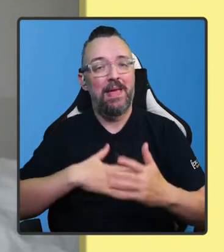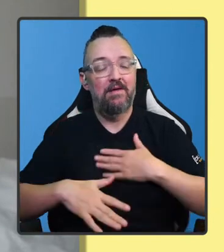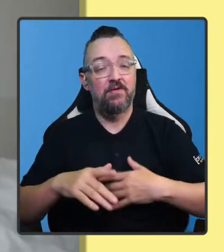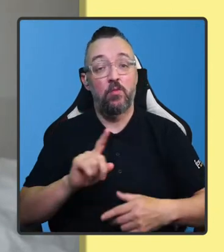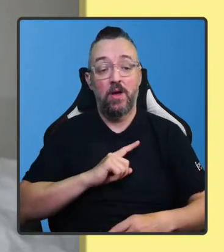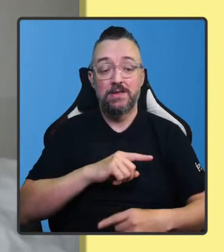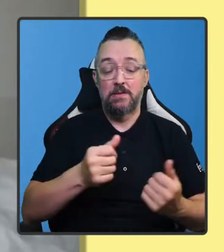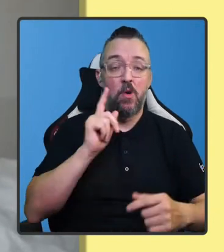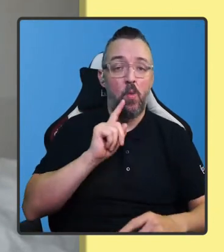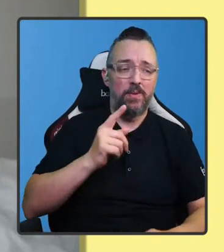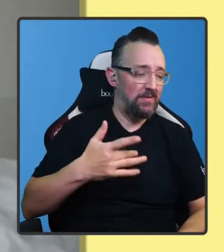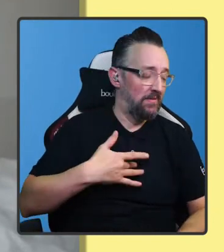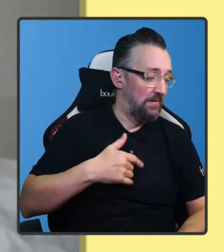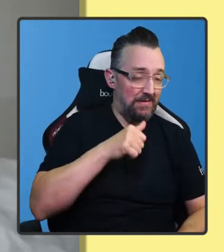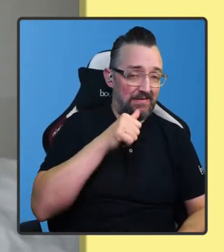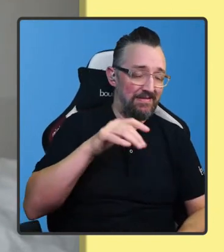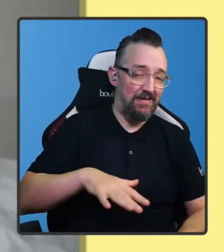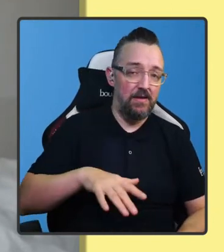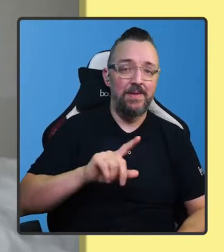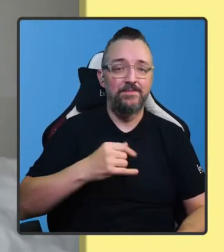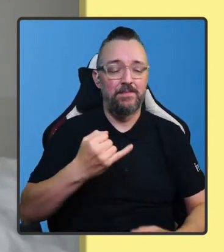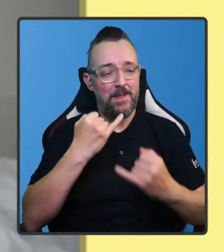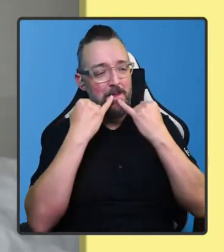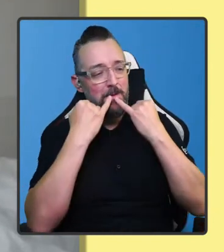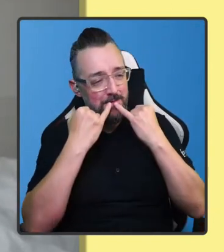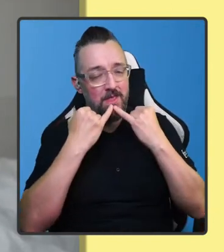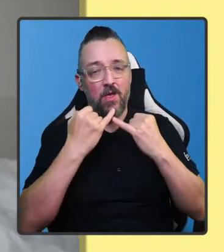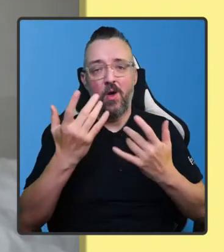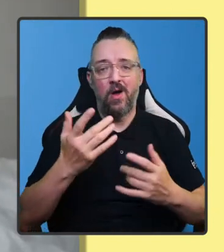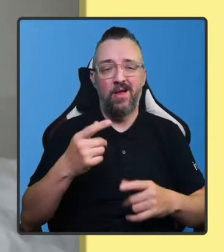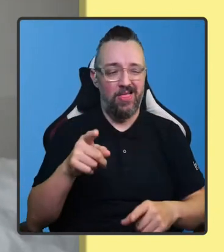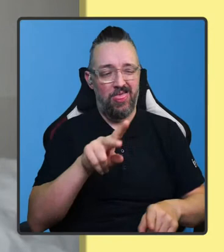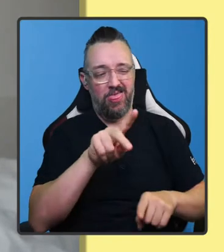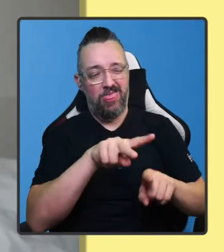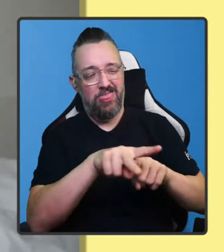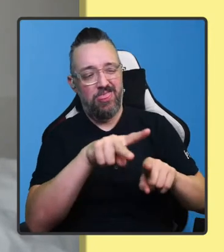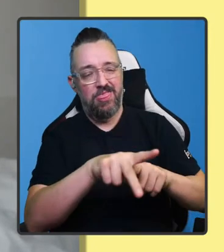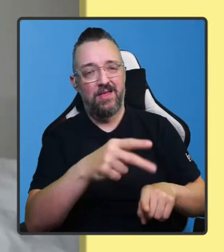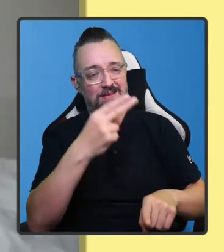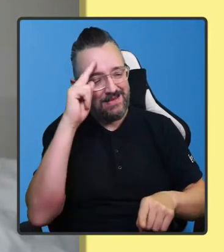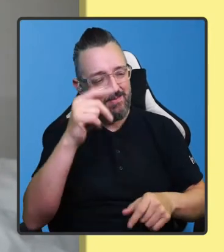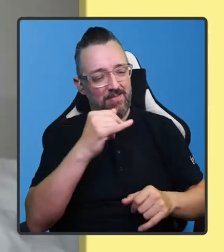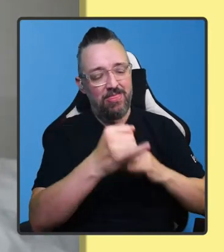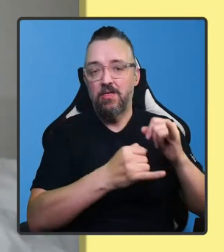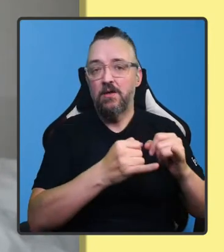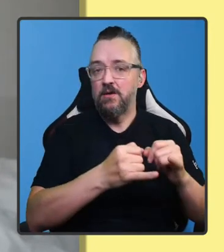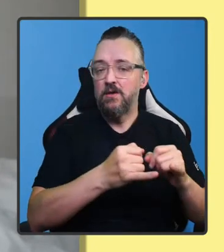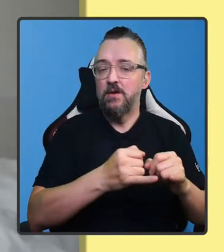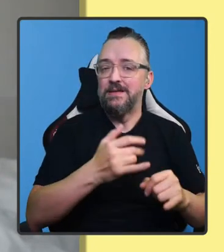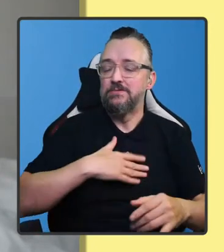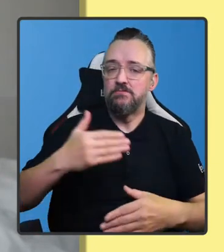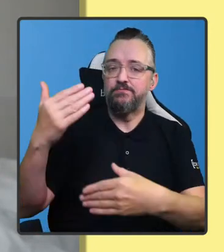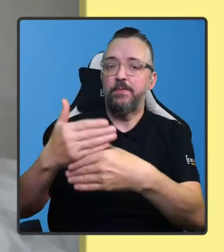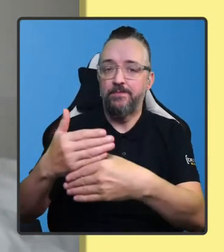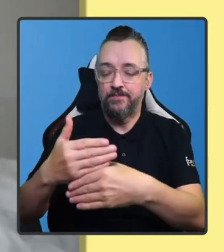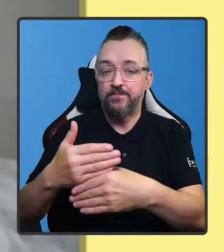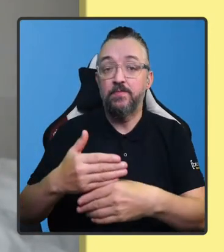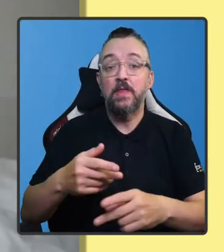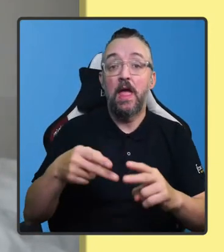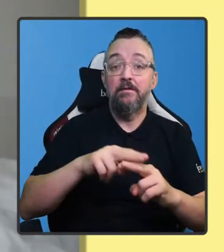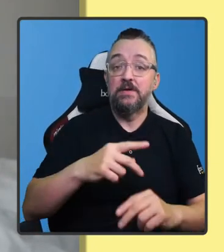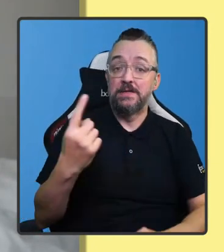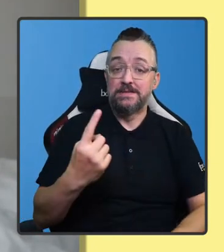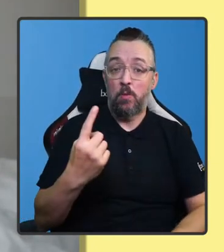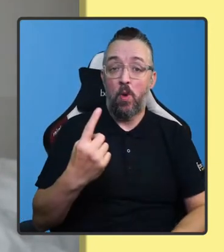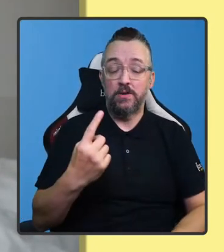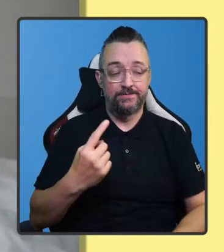as catcalling, whistling and guilt tripping. What we need now, though, is the assurance that if someone is brave enough to come